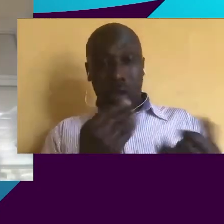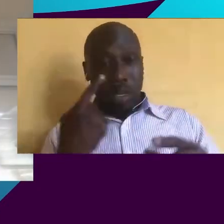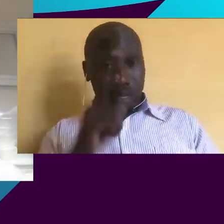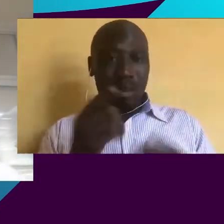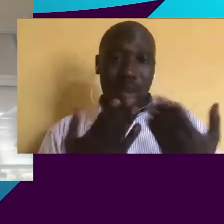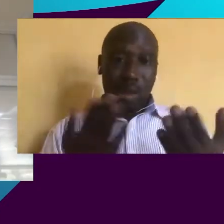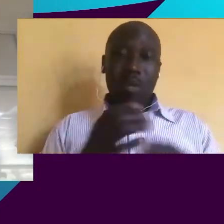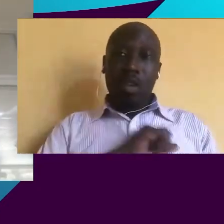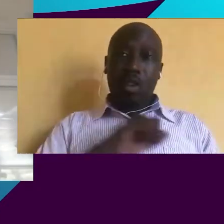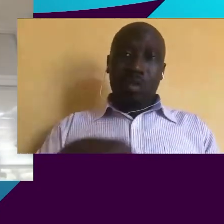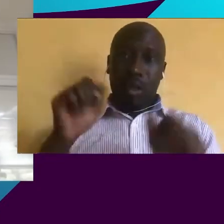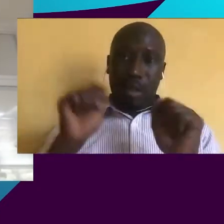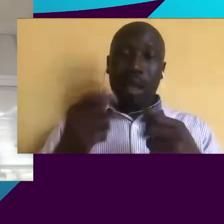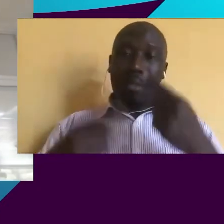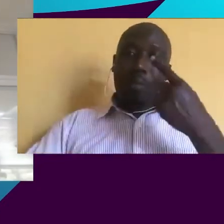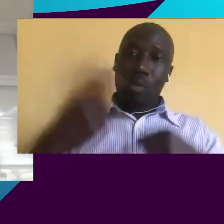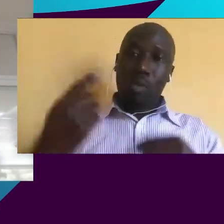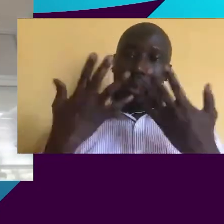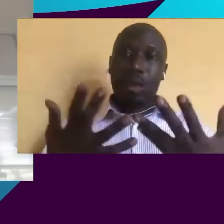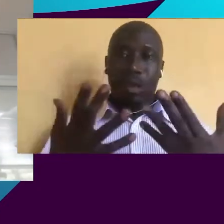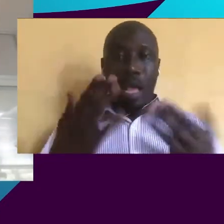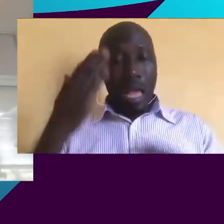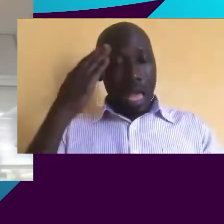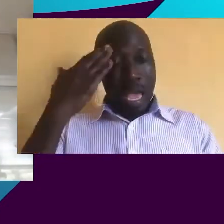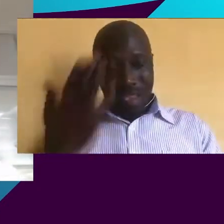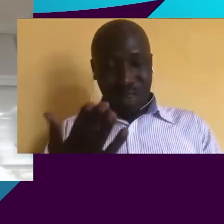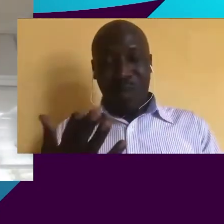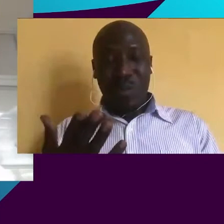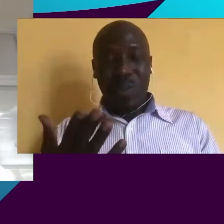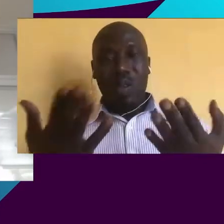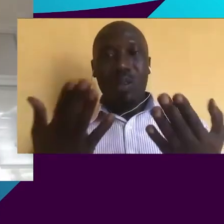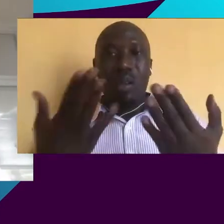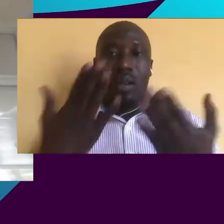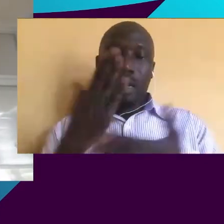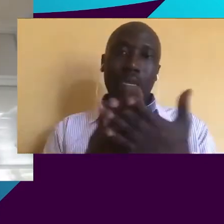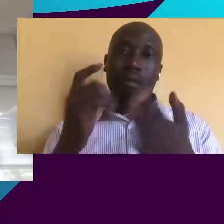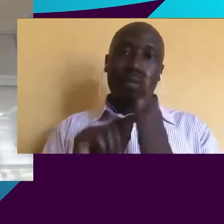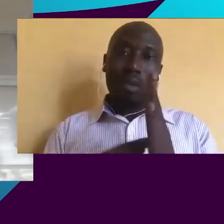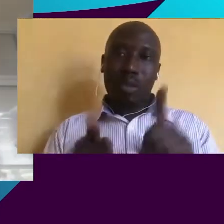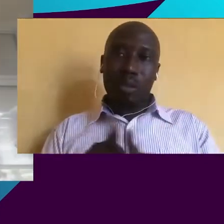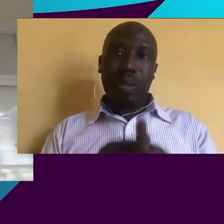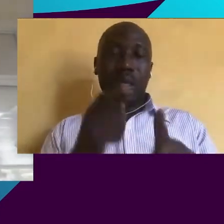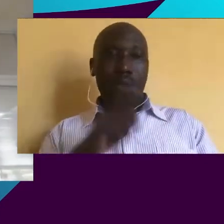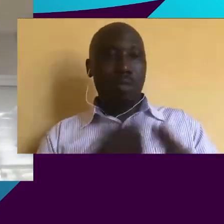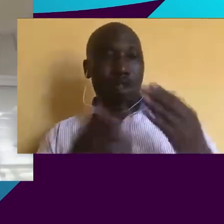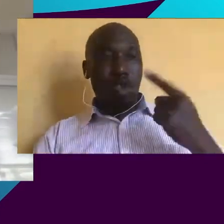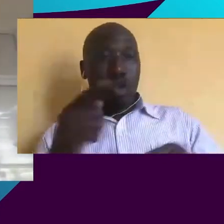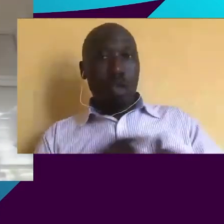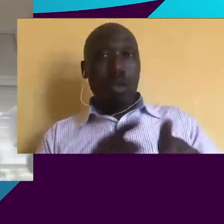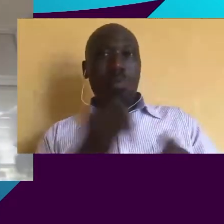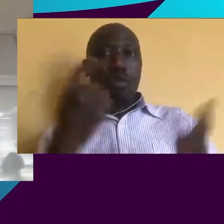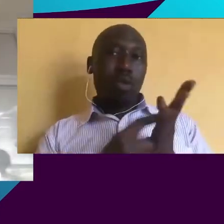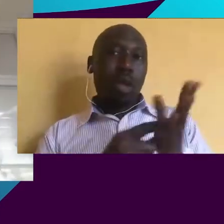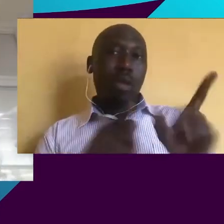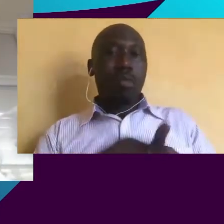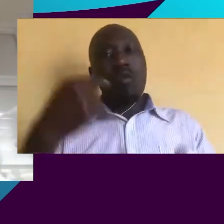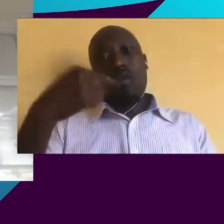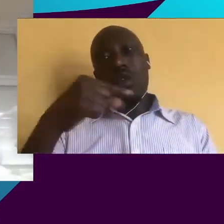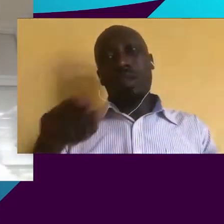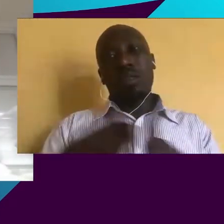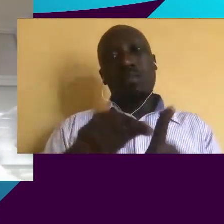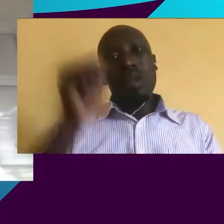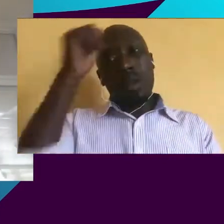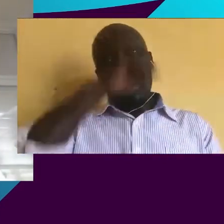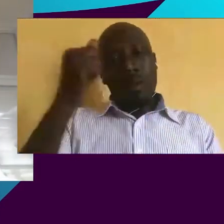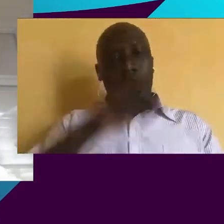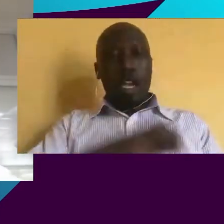win eventually at some point. And by the time they do, Uganda will also have qualified for the Africa Women's Cup of Nations for the